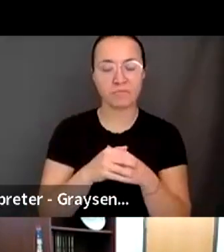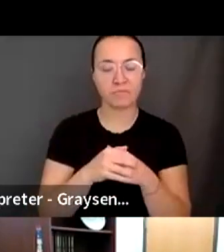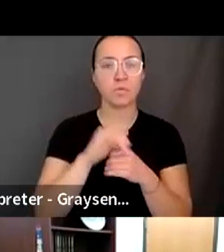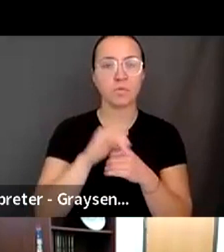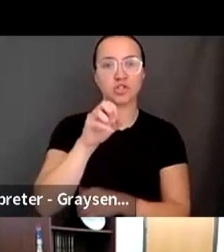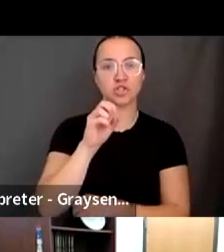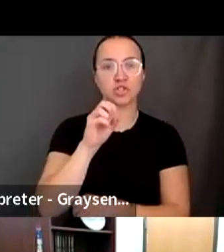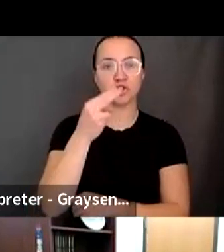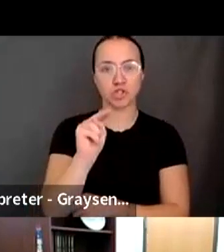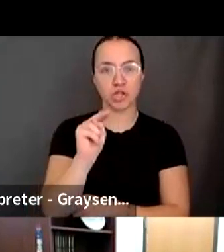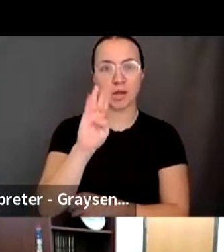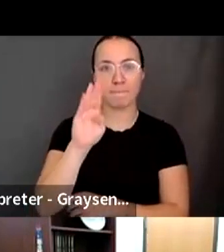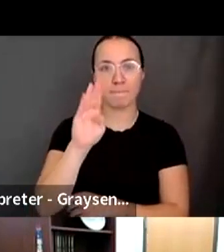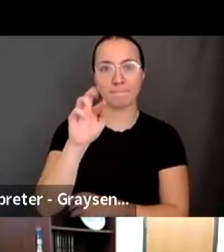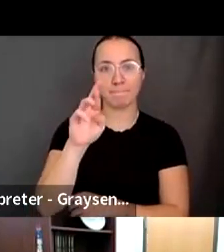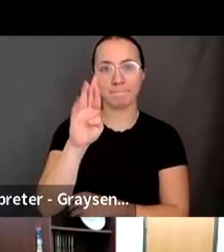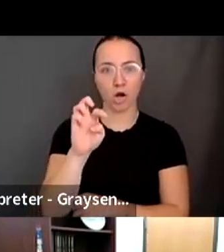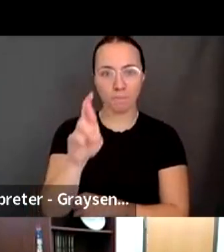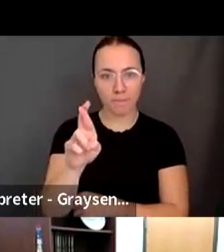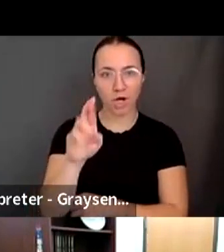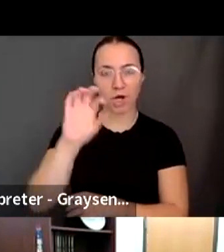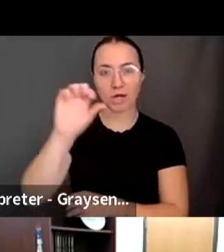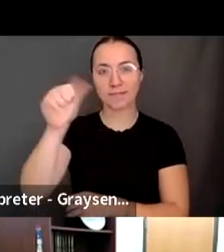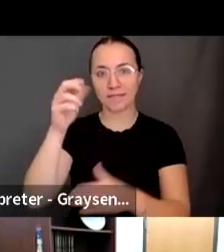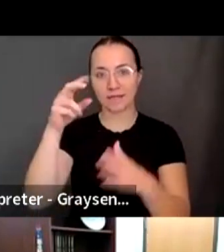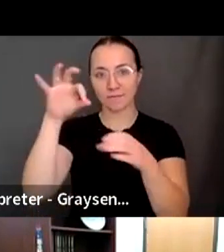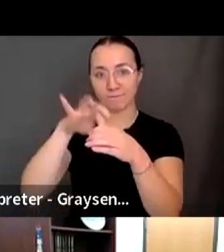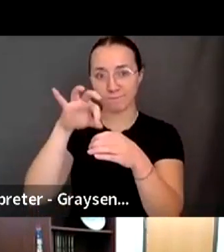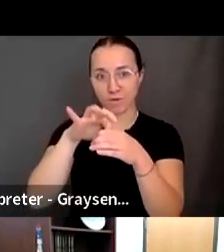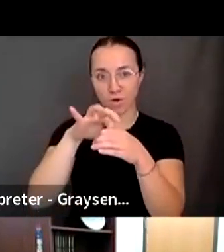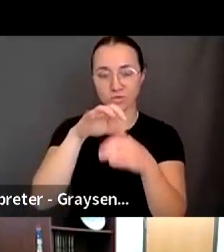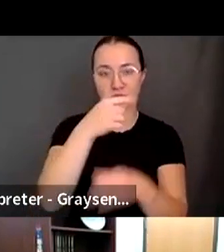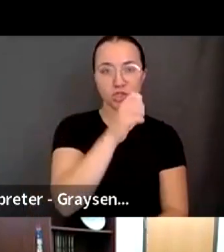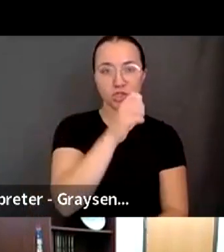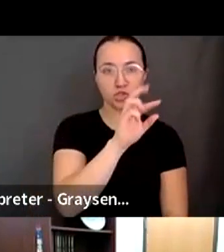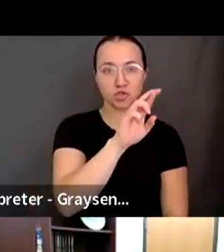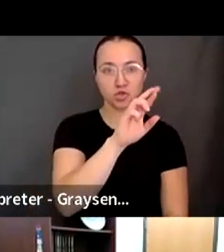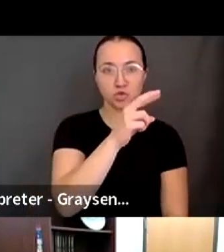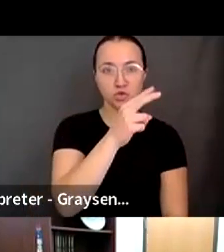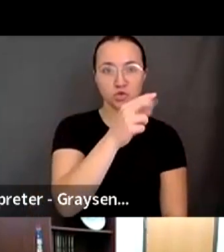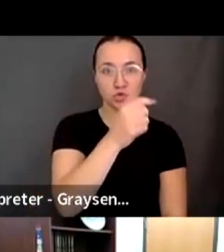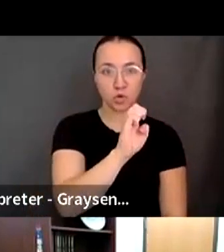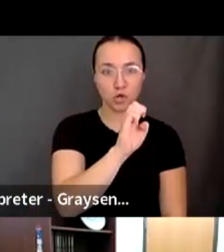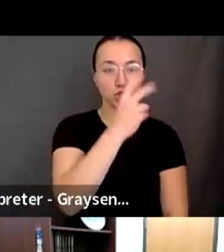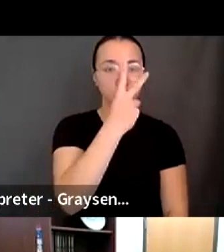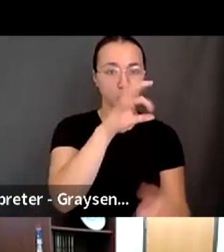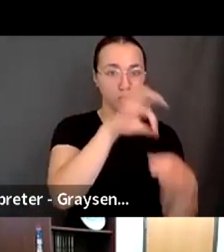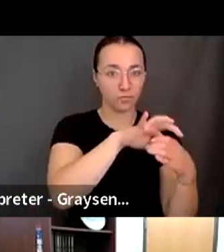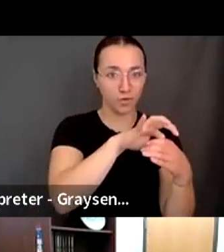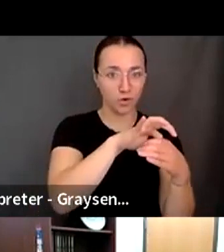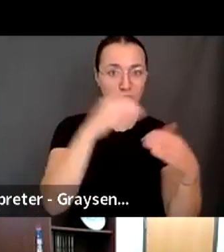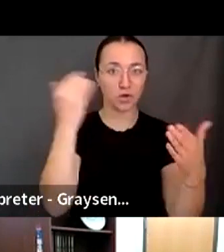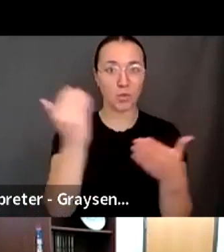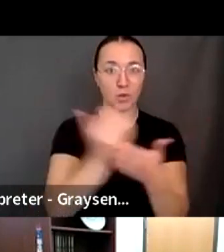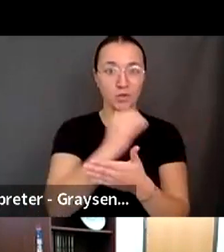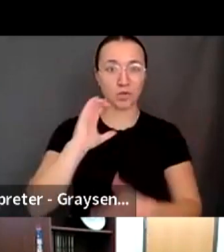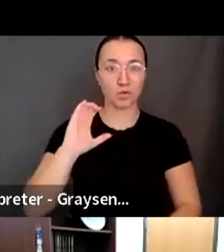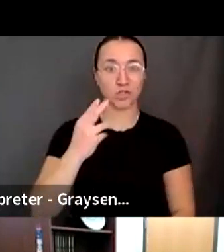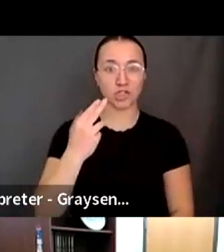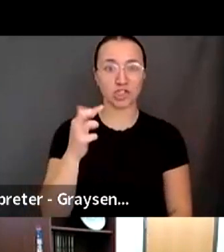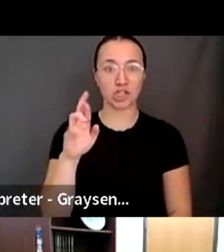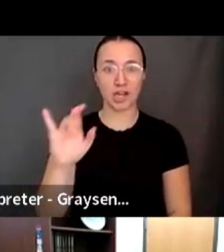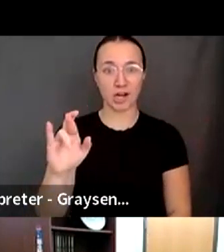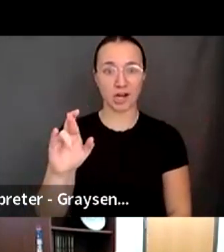Barber 10 votes and George 2 votes. And the new chair of Codi as of July 1st will be